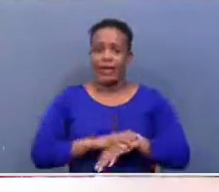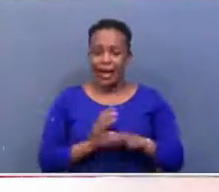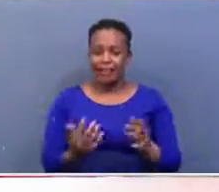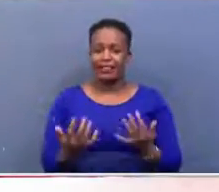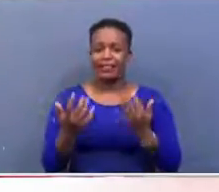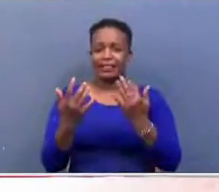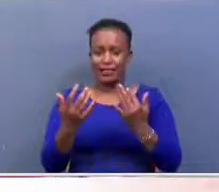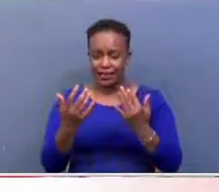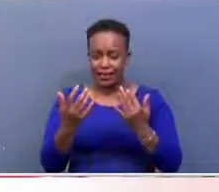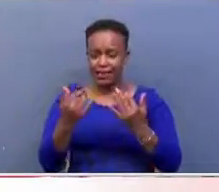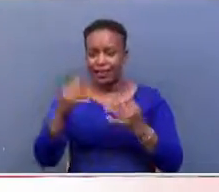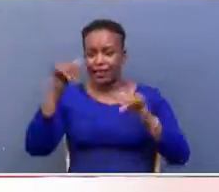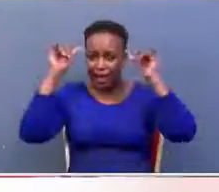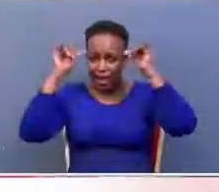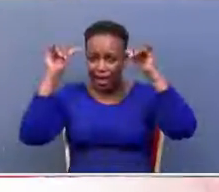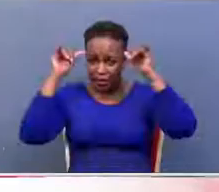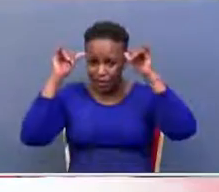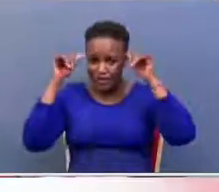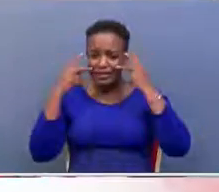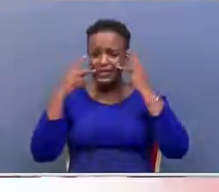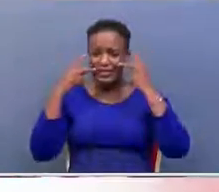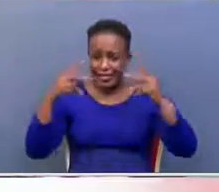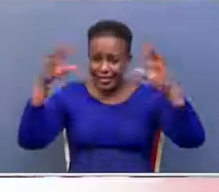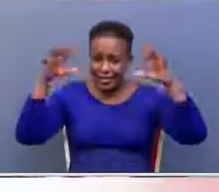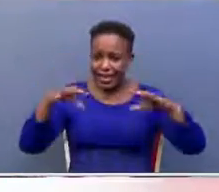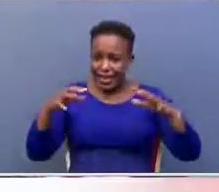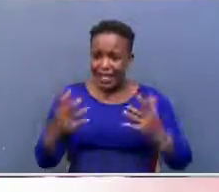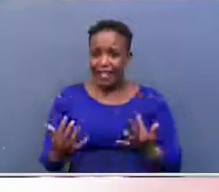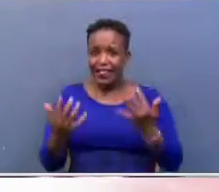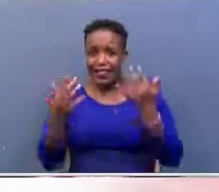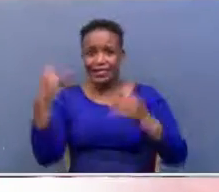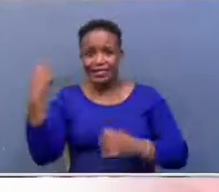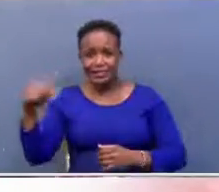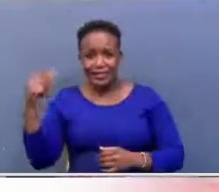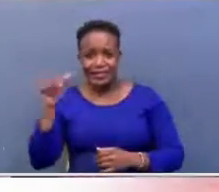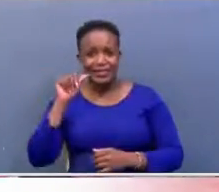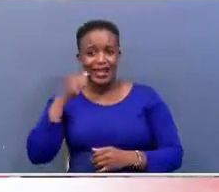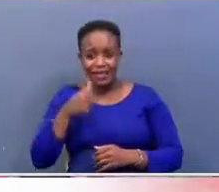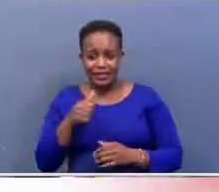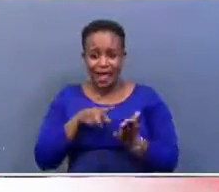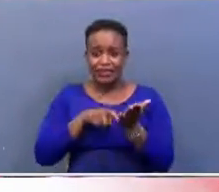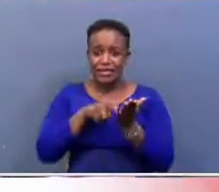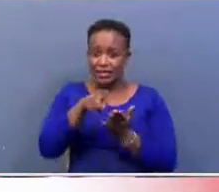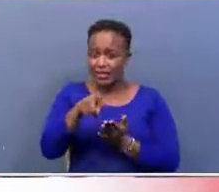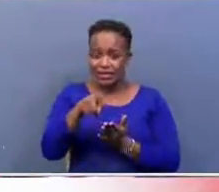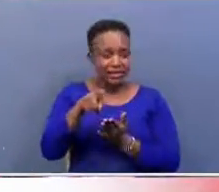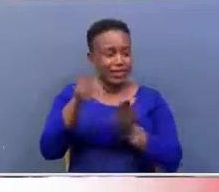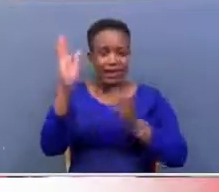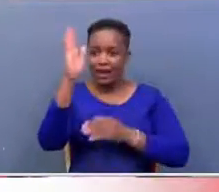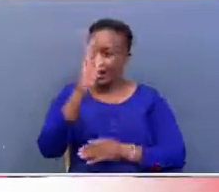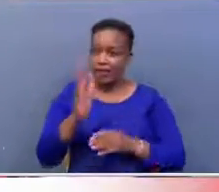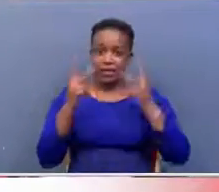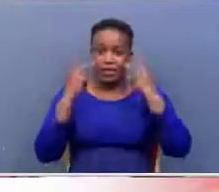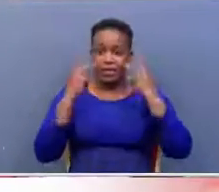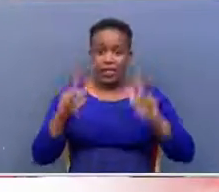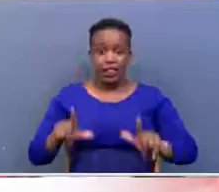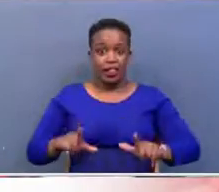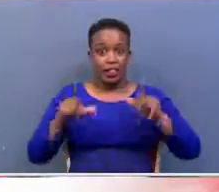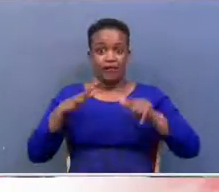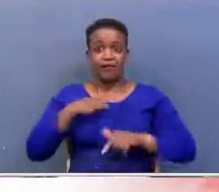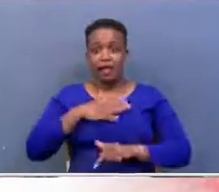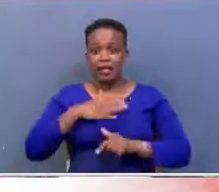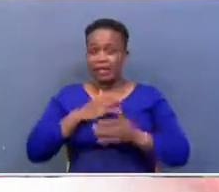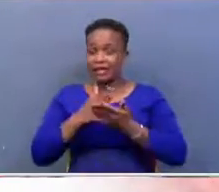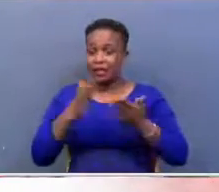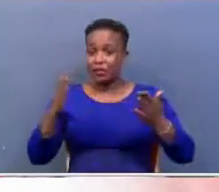njaa, sikapata mali green na kuna mdudu. Mimi sijaiona mdudu ambaye imetuangamiza namna hii, kitu ambaye inaua